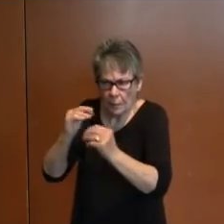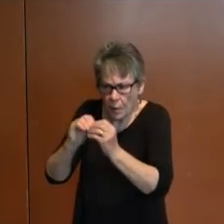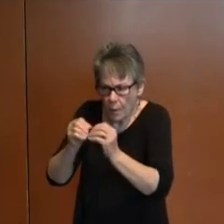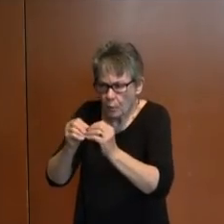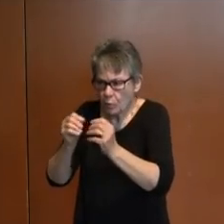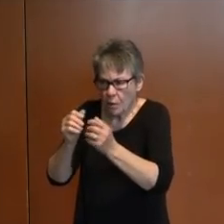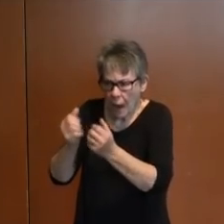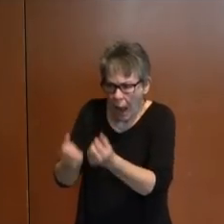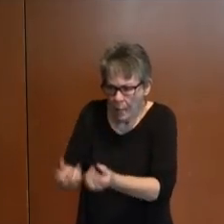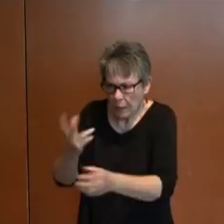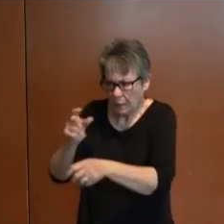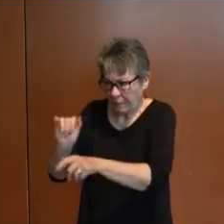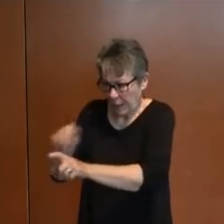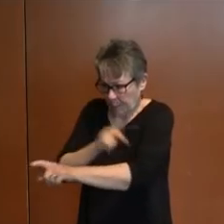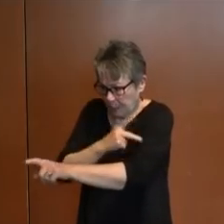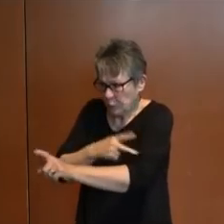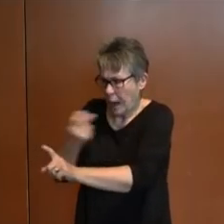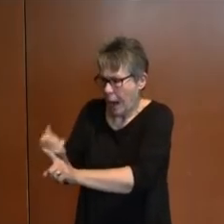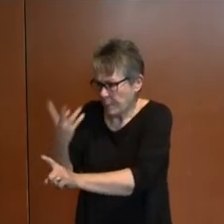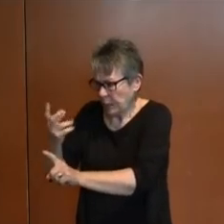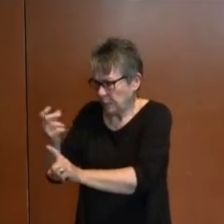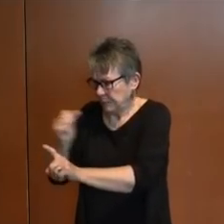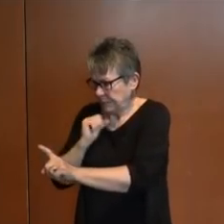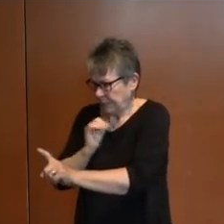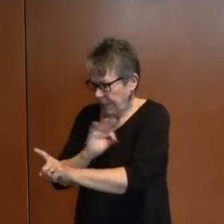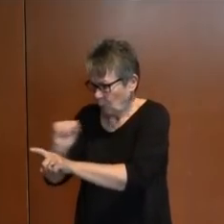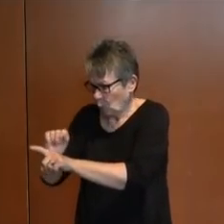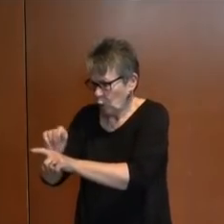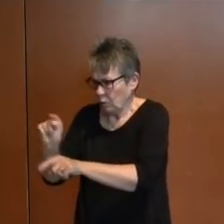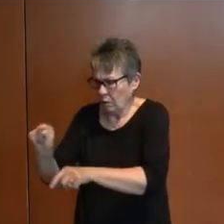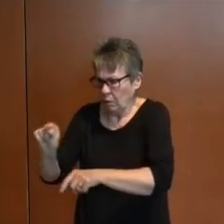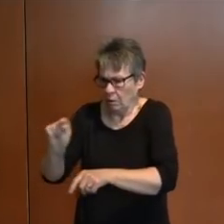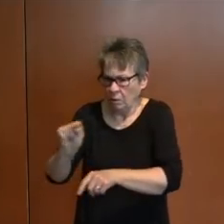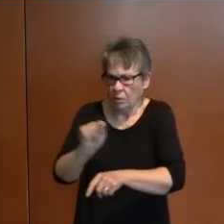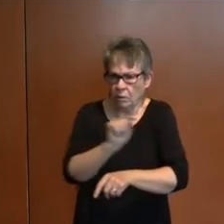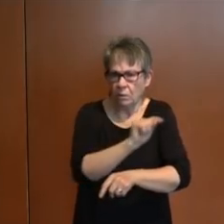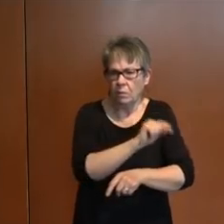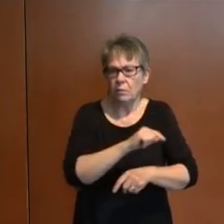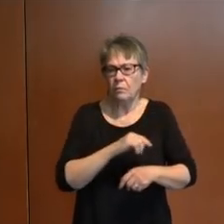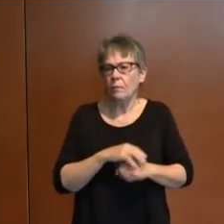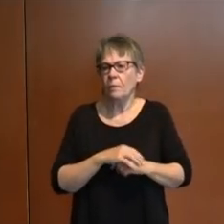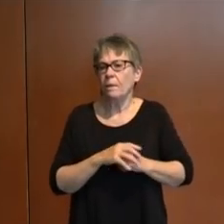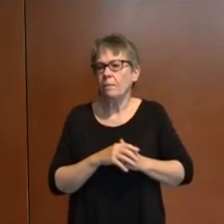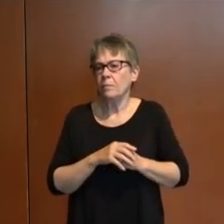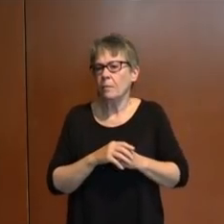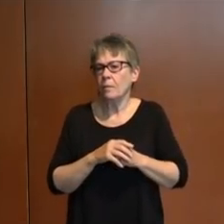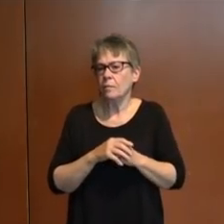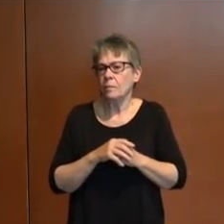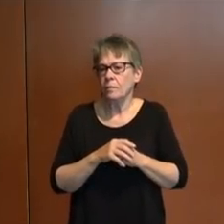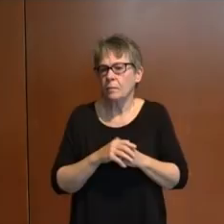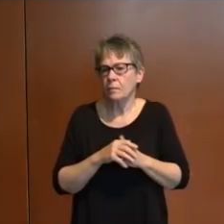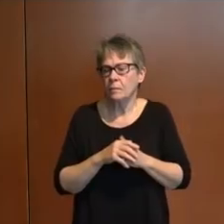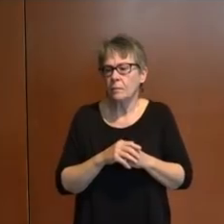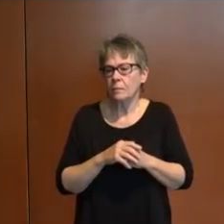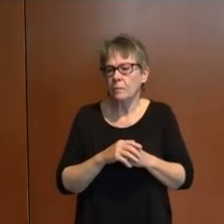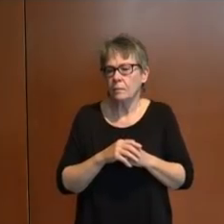work in concert with all the hospitals in their region to make sure that the residents of New Jersey get the care they need based on